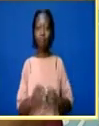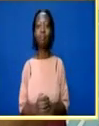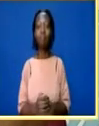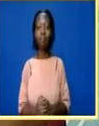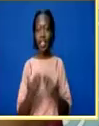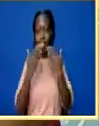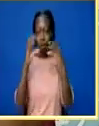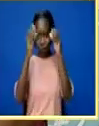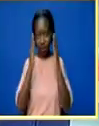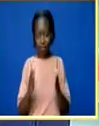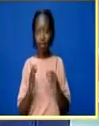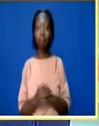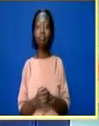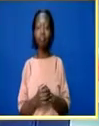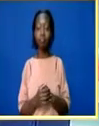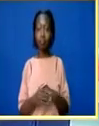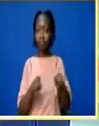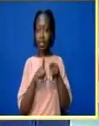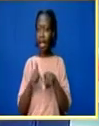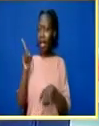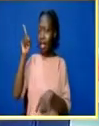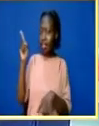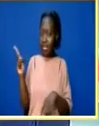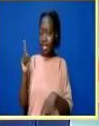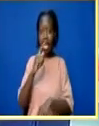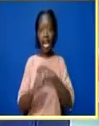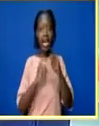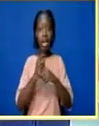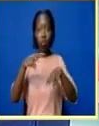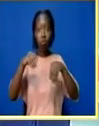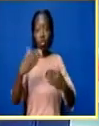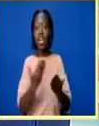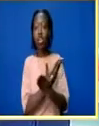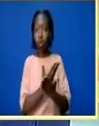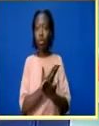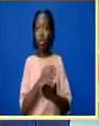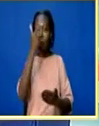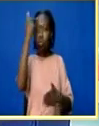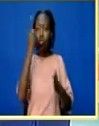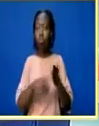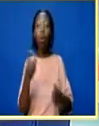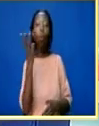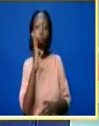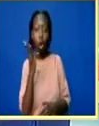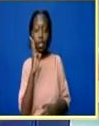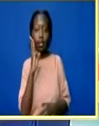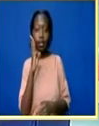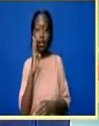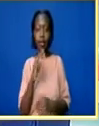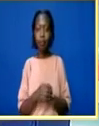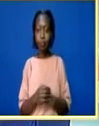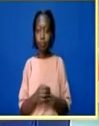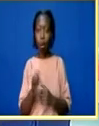Mohia. And yes, this splash erosion, it was caused because of water. Yes. Right? Yes. And mostly rain.